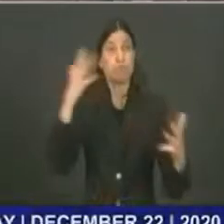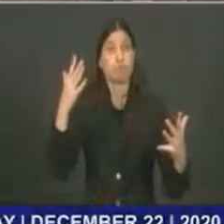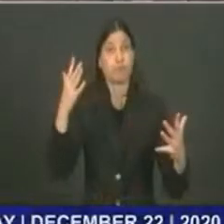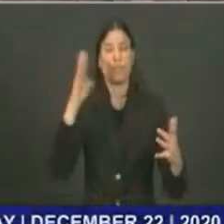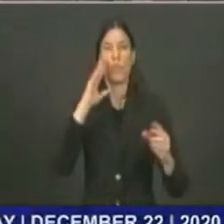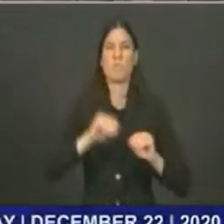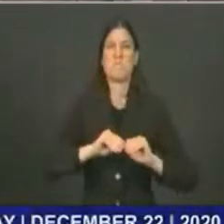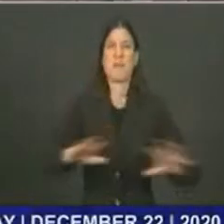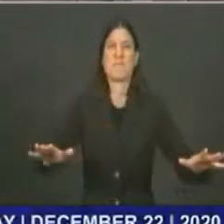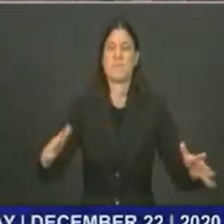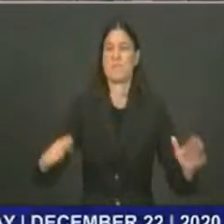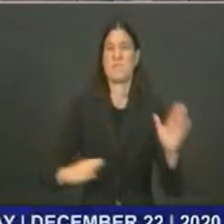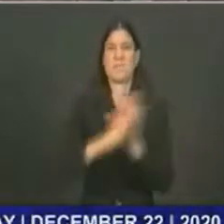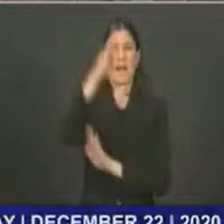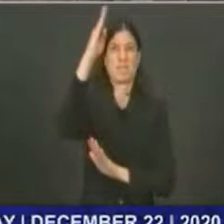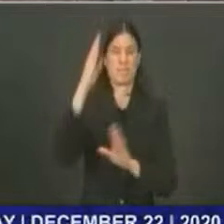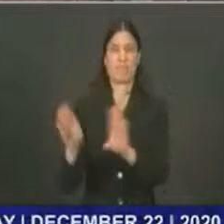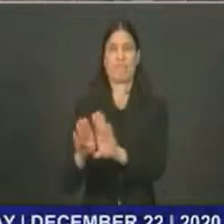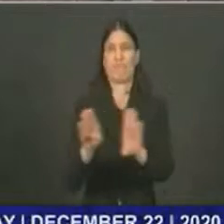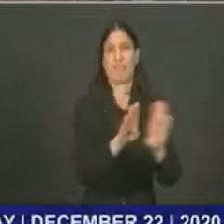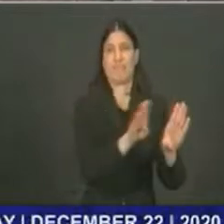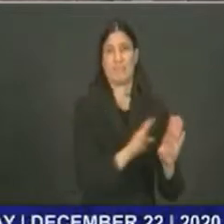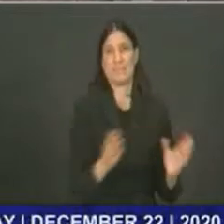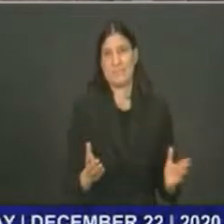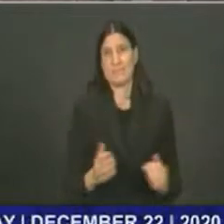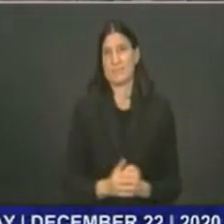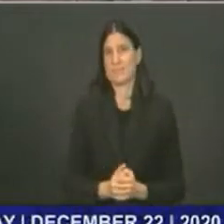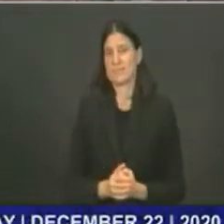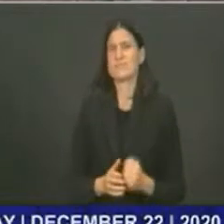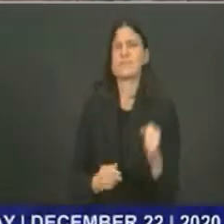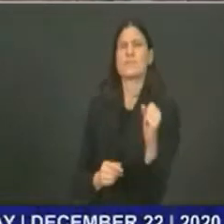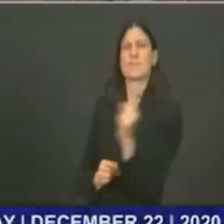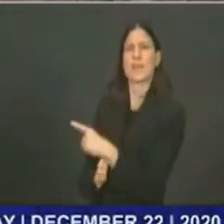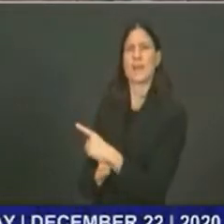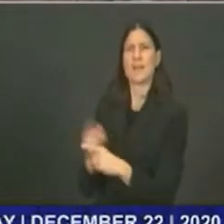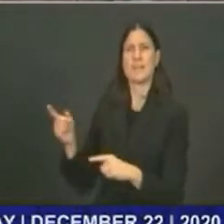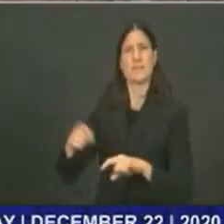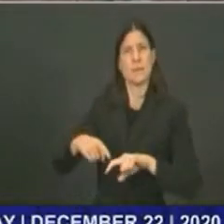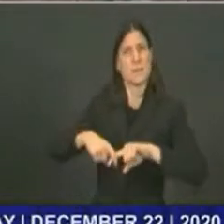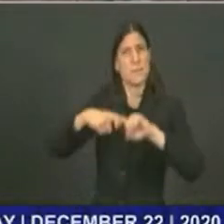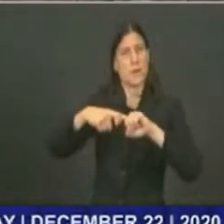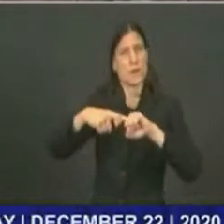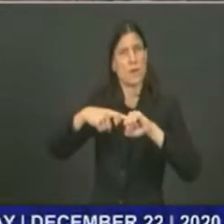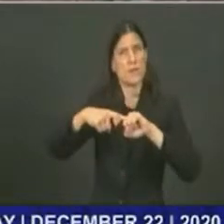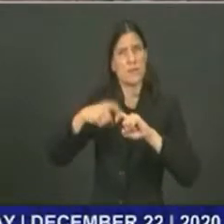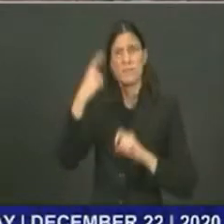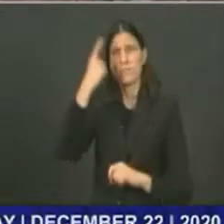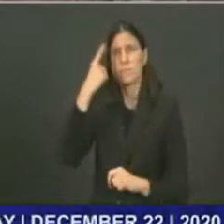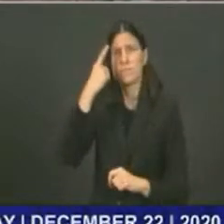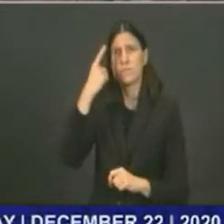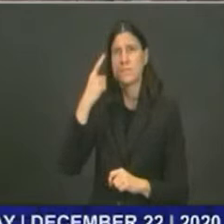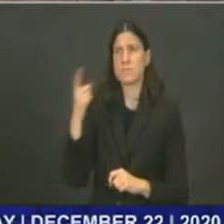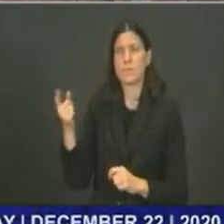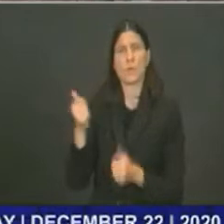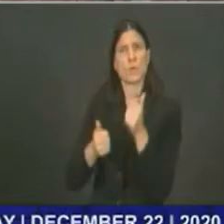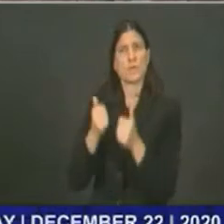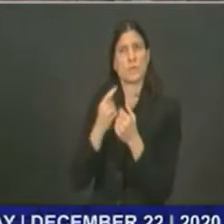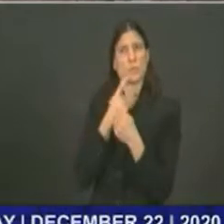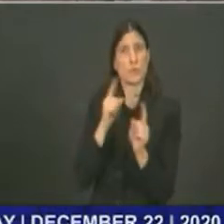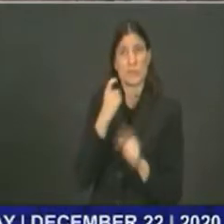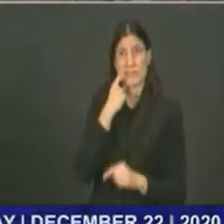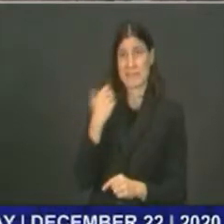as credit for the pause, is because you restricted the businesses, or because it was the message about how serious it